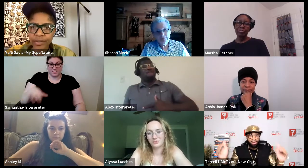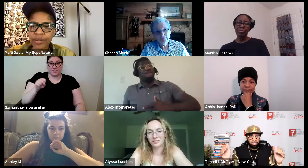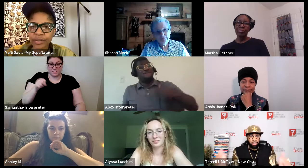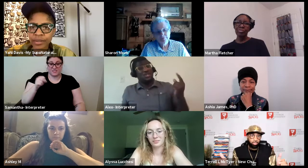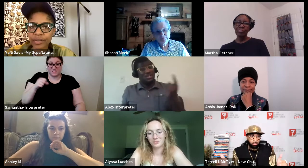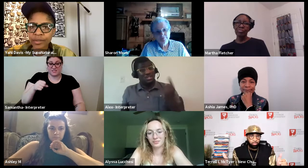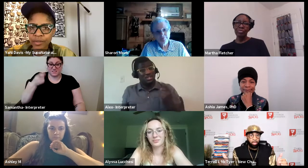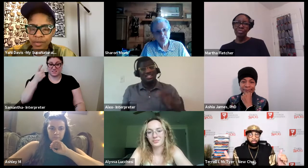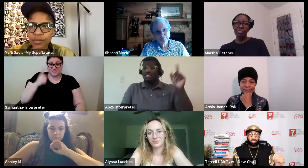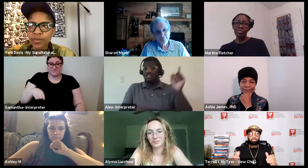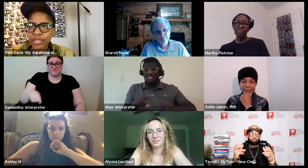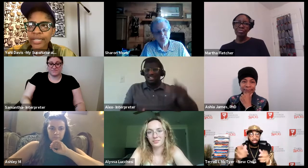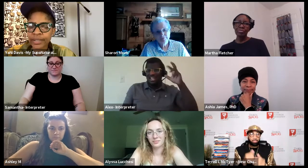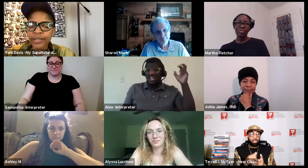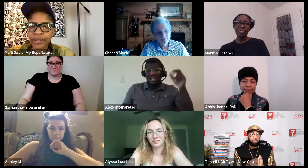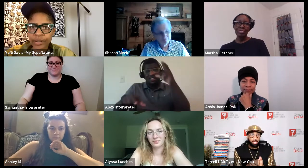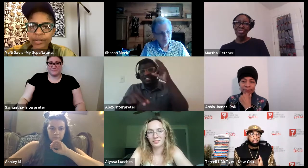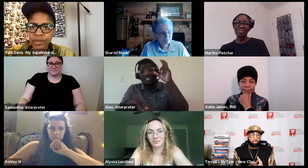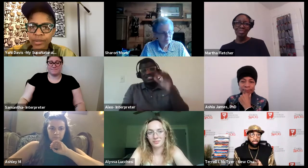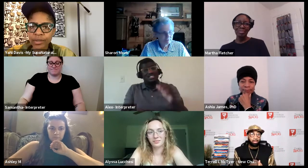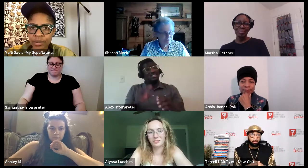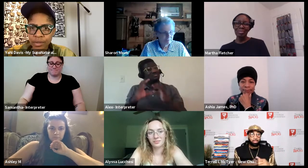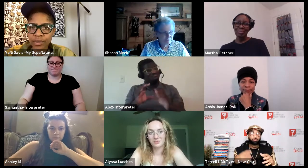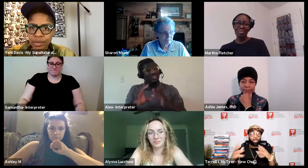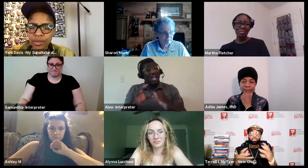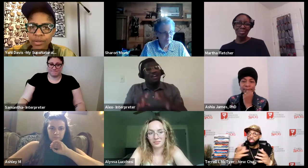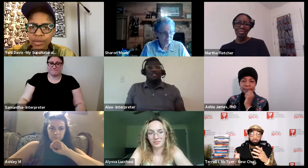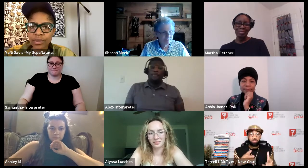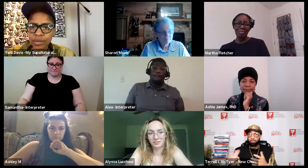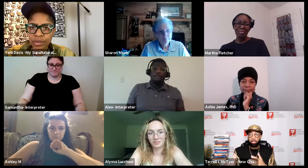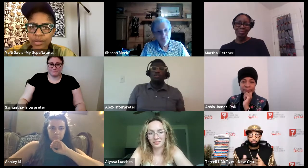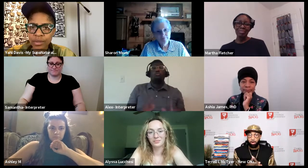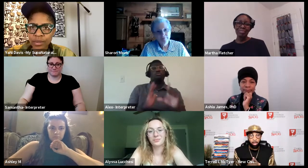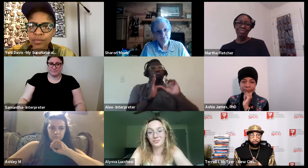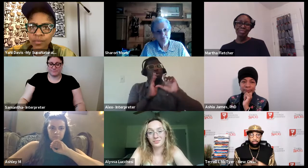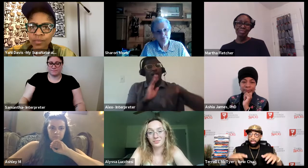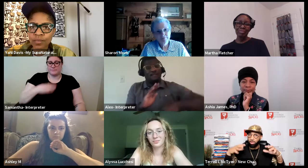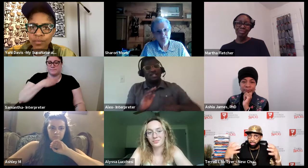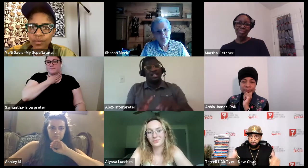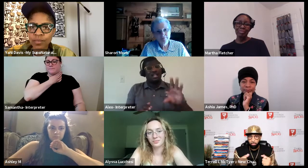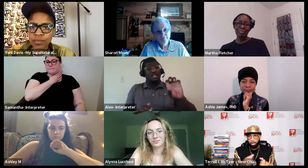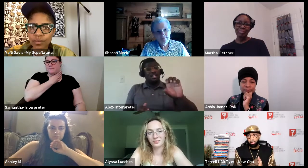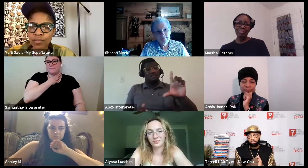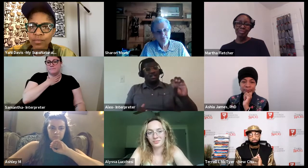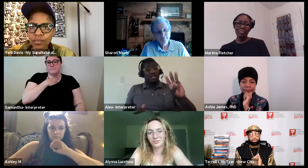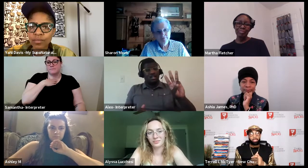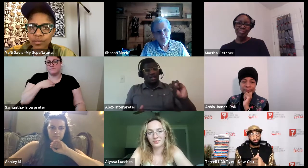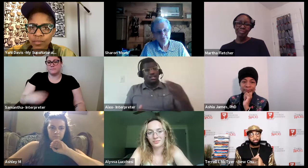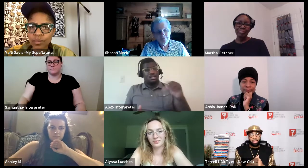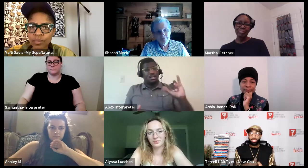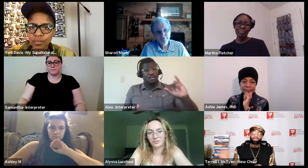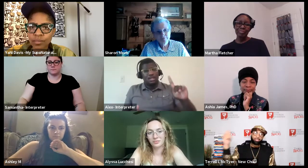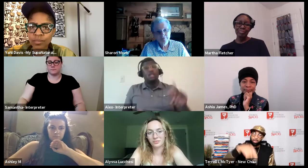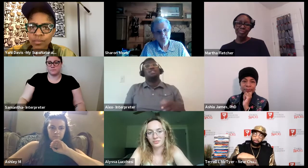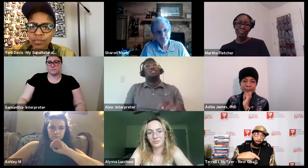different isolations, so Yeah. being able to empathize with the idea that fellowship means something different for all of us, and we need to be more inclusive in